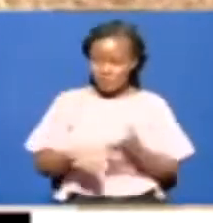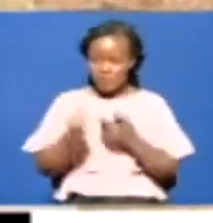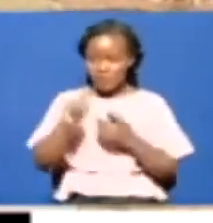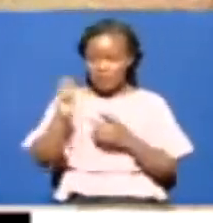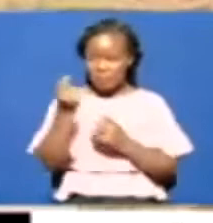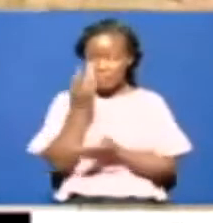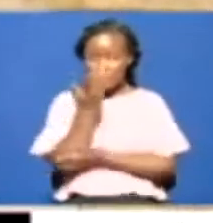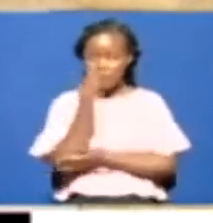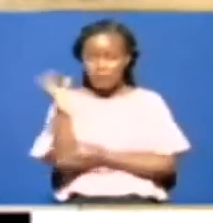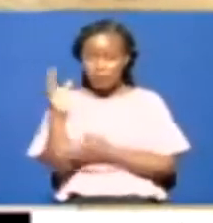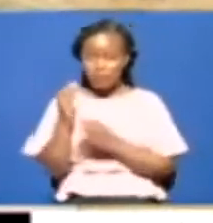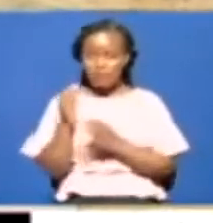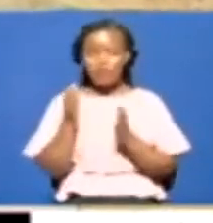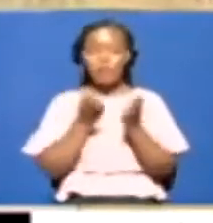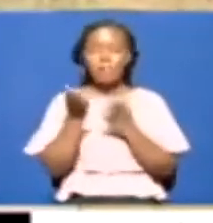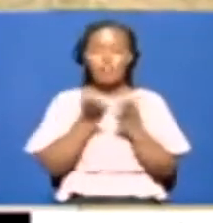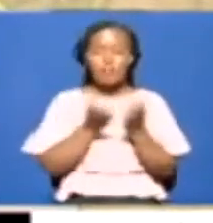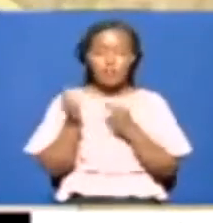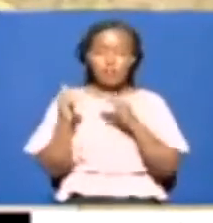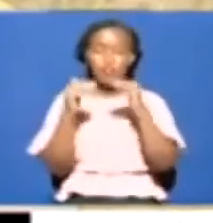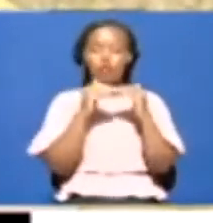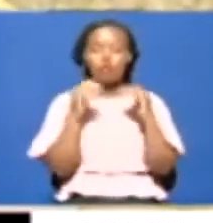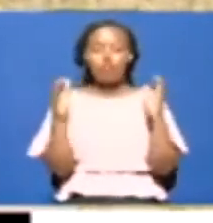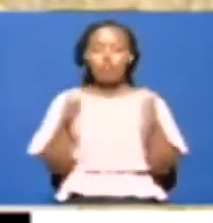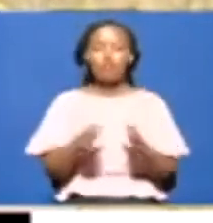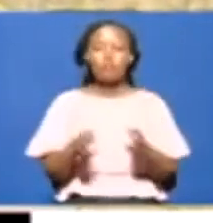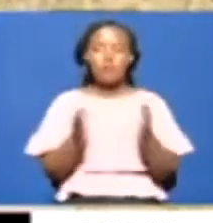Group, International Tree Foundation and Wezesha